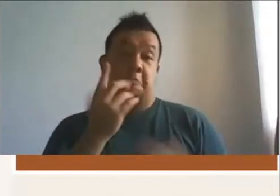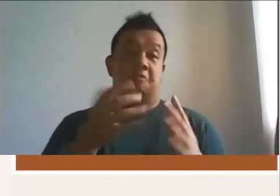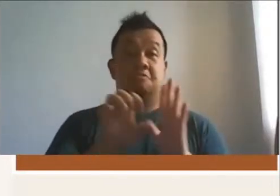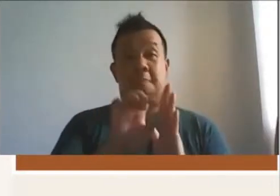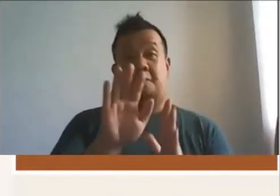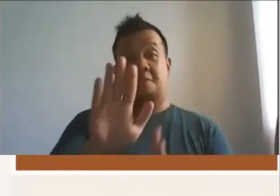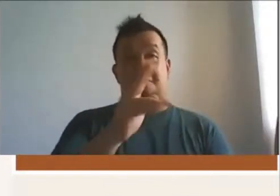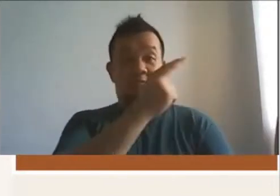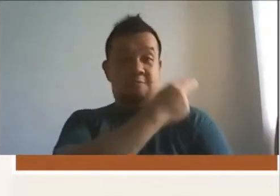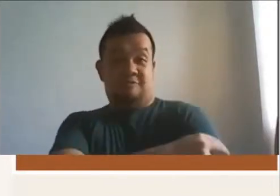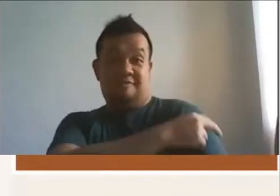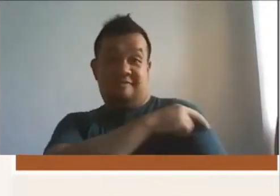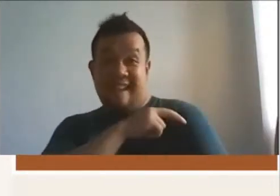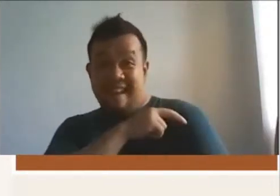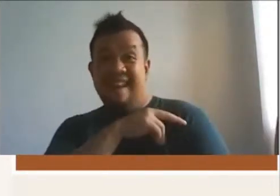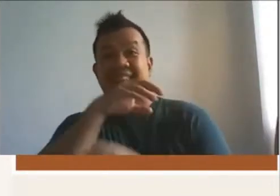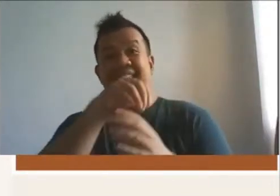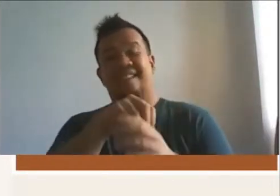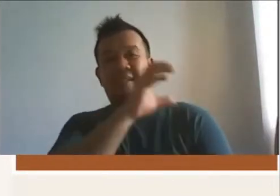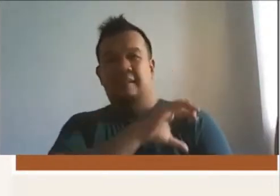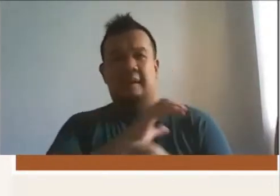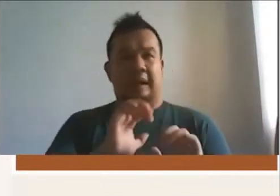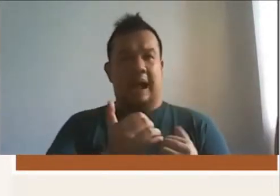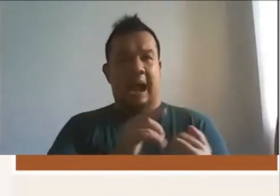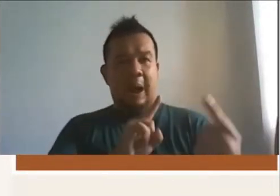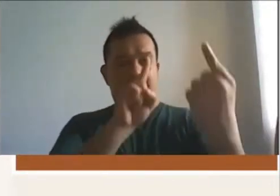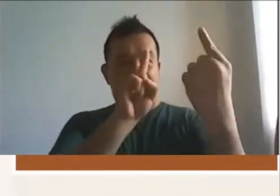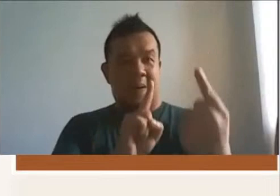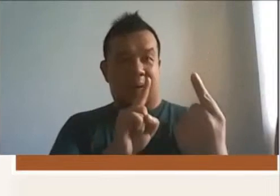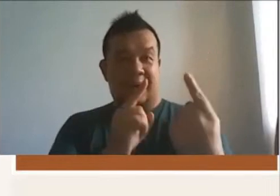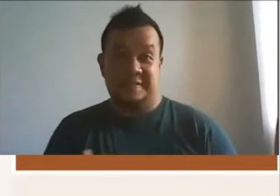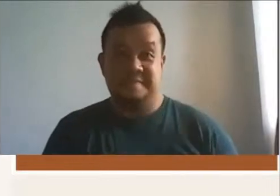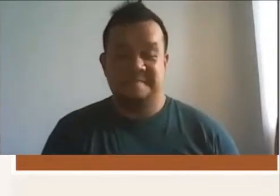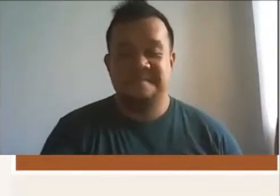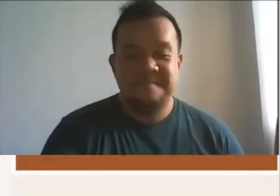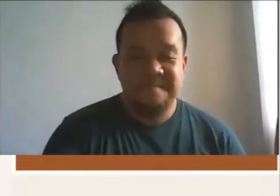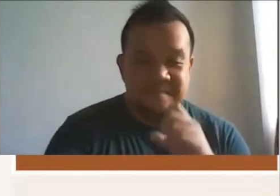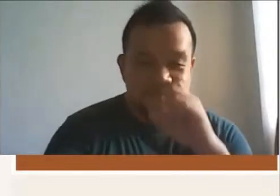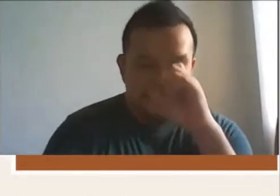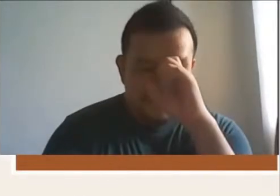with a deaf person, so what do? You can communicate by writing.